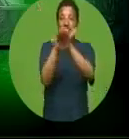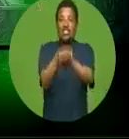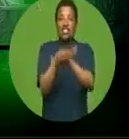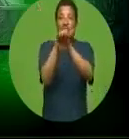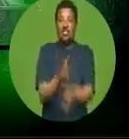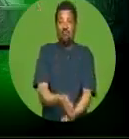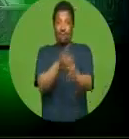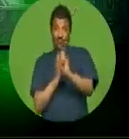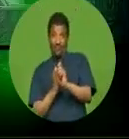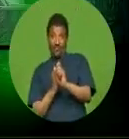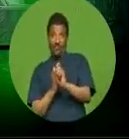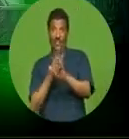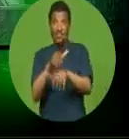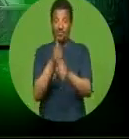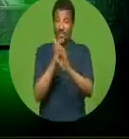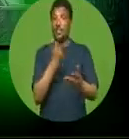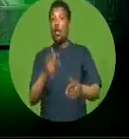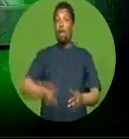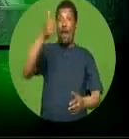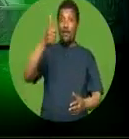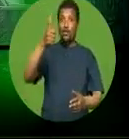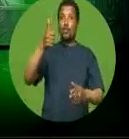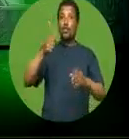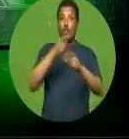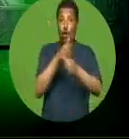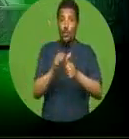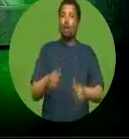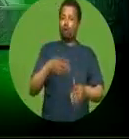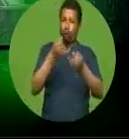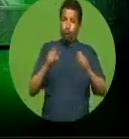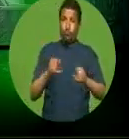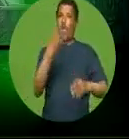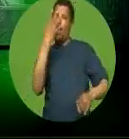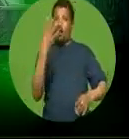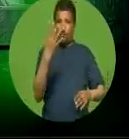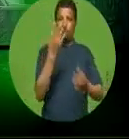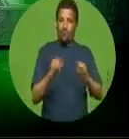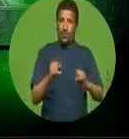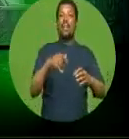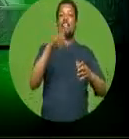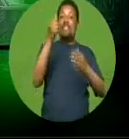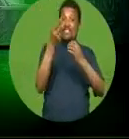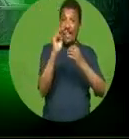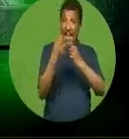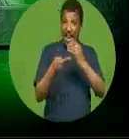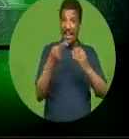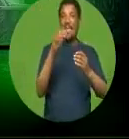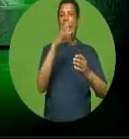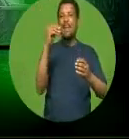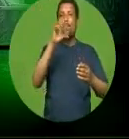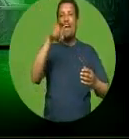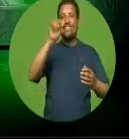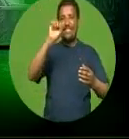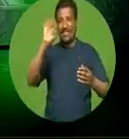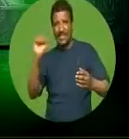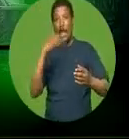crops can be categorized into 4 groups: cereals, pulses,